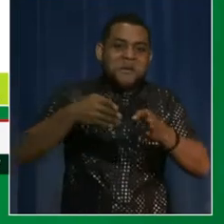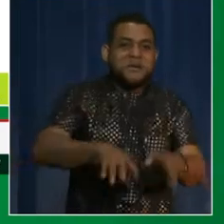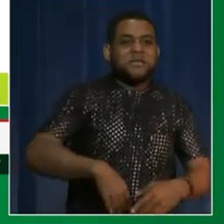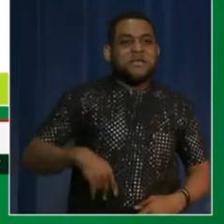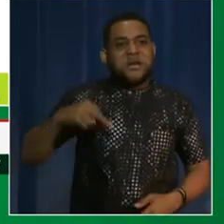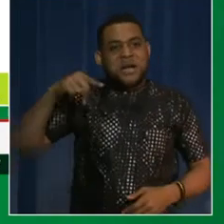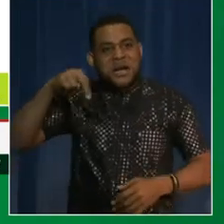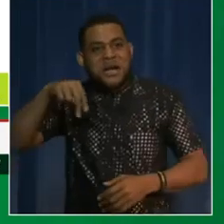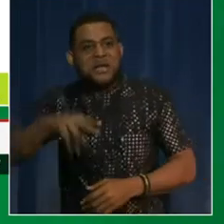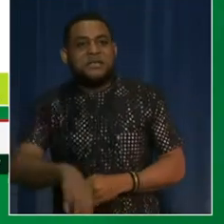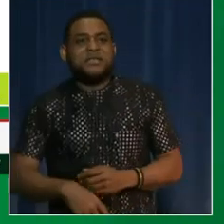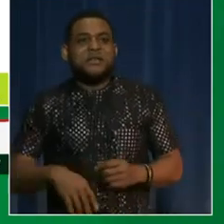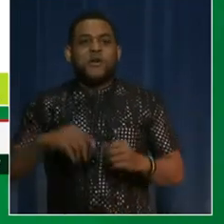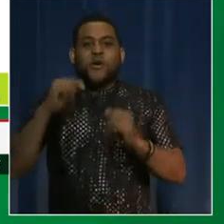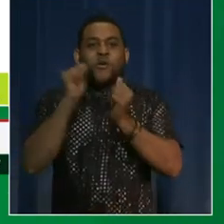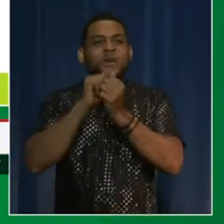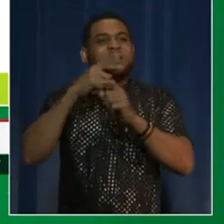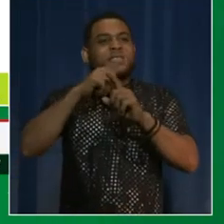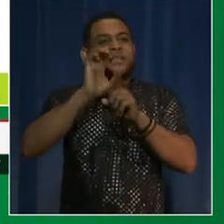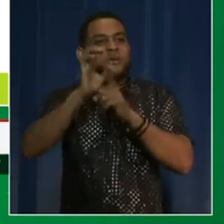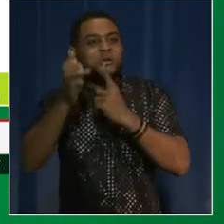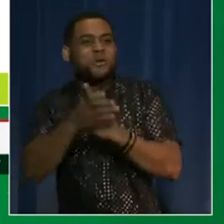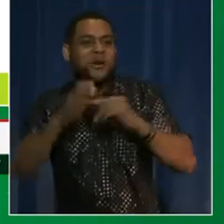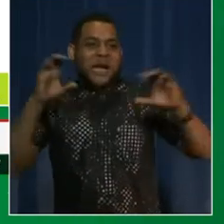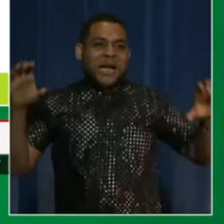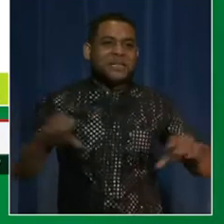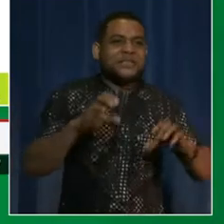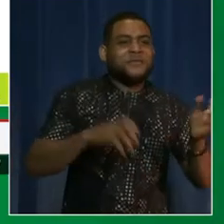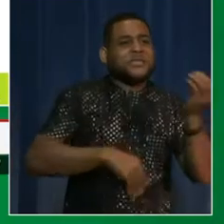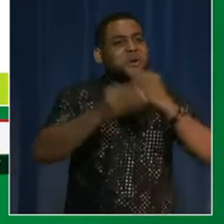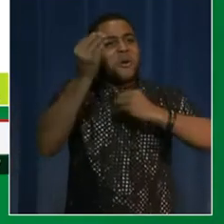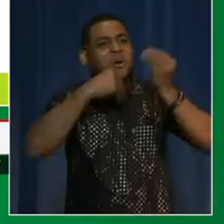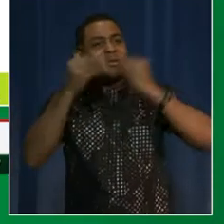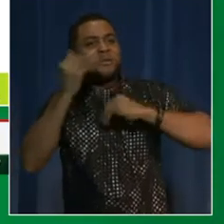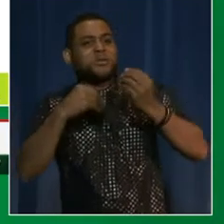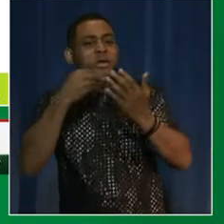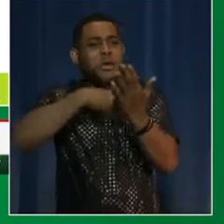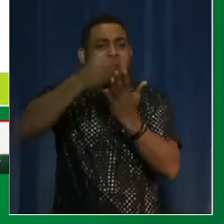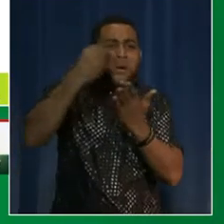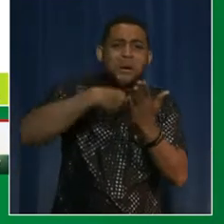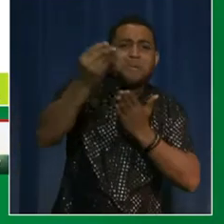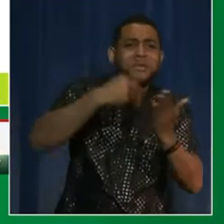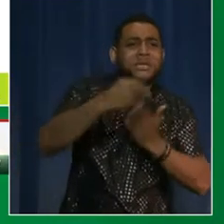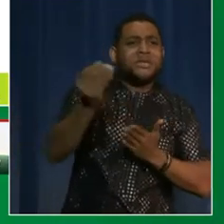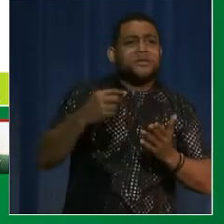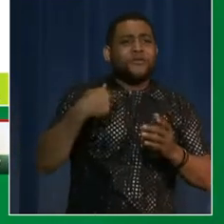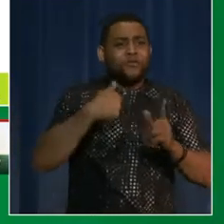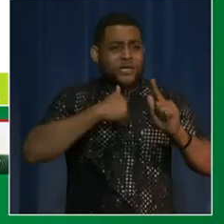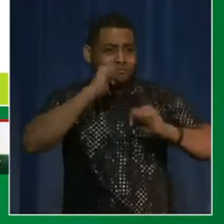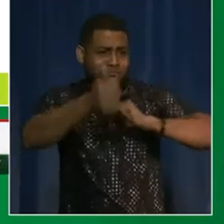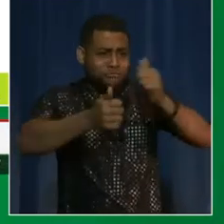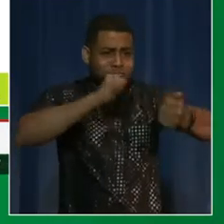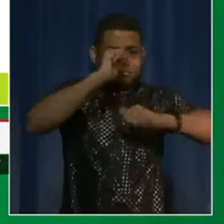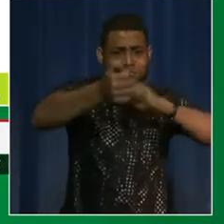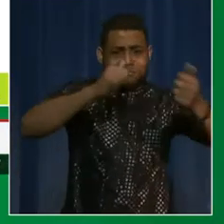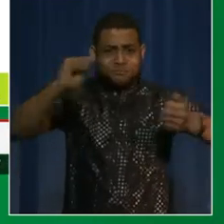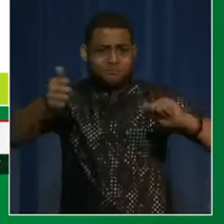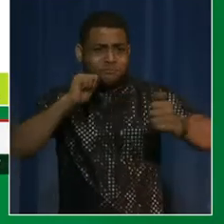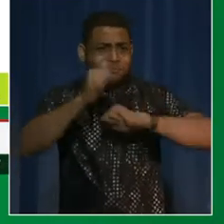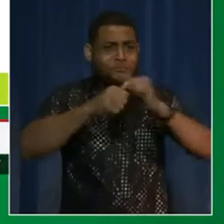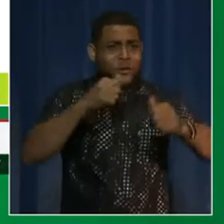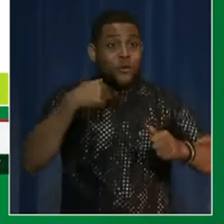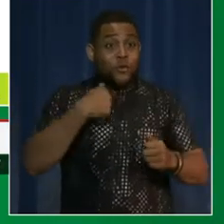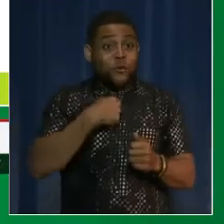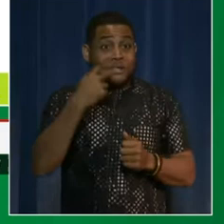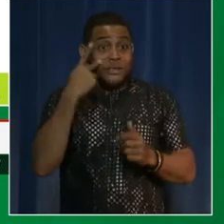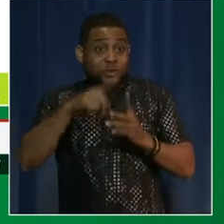with cultural activities, dining, with shopping opportunities, and you're going to start seeing these starting in May. And so